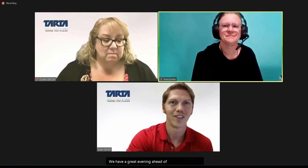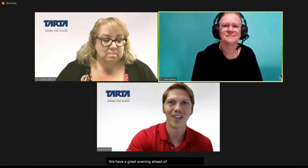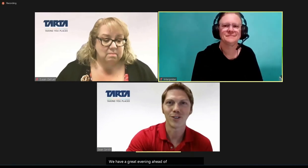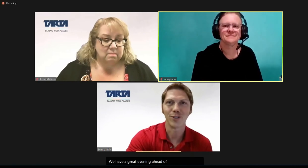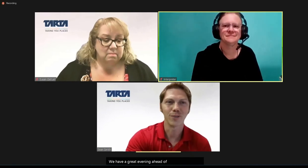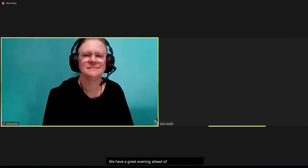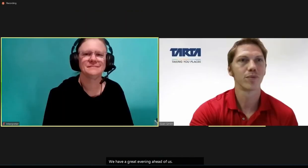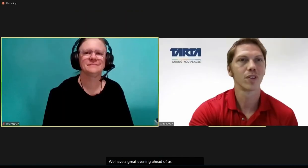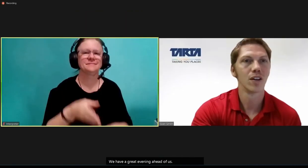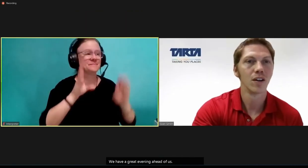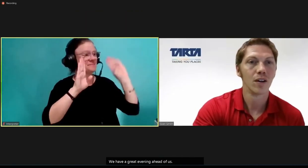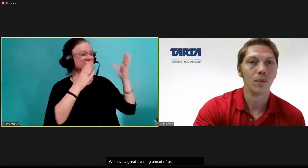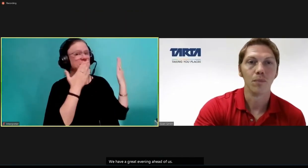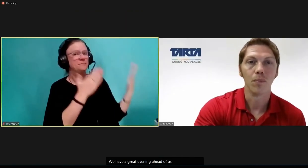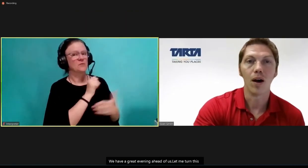Thank you, Susan.